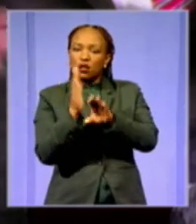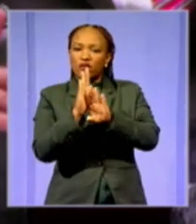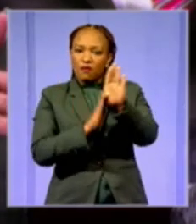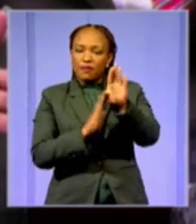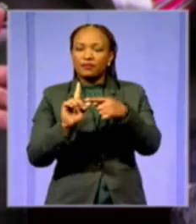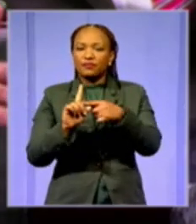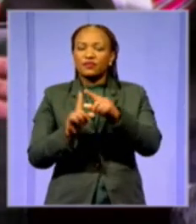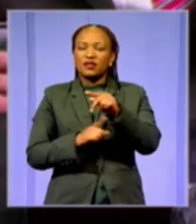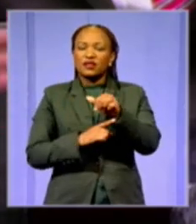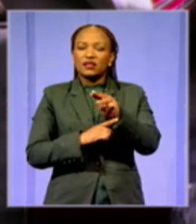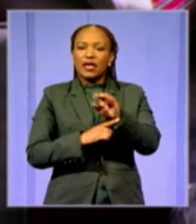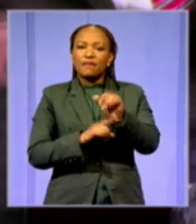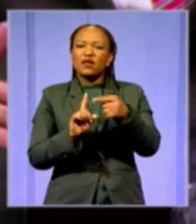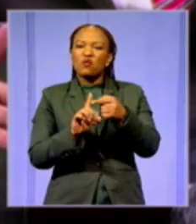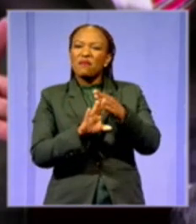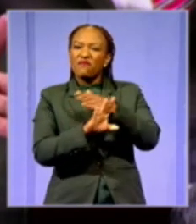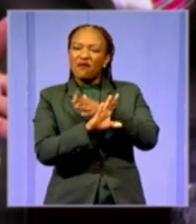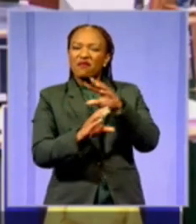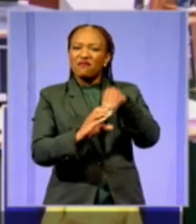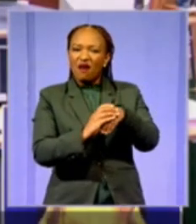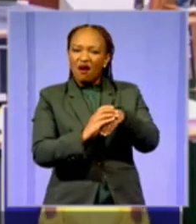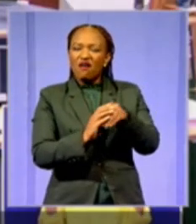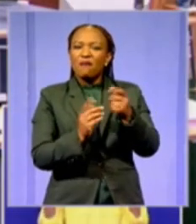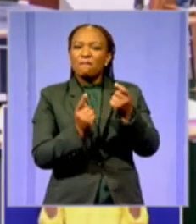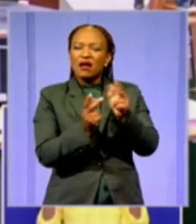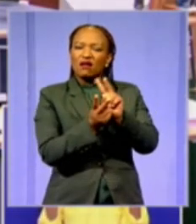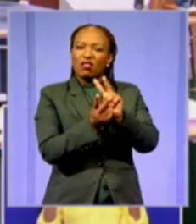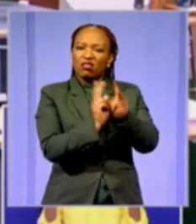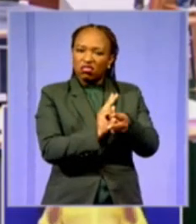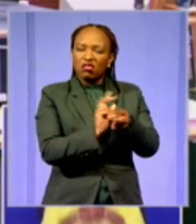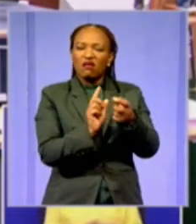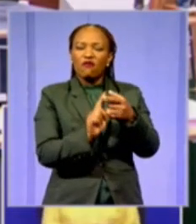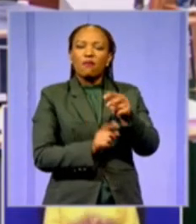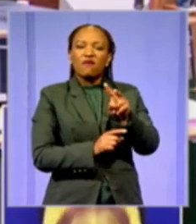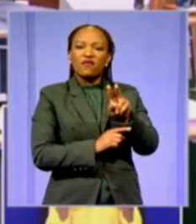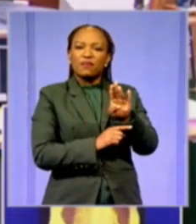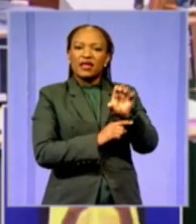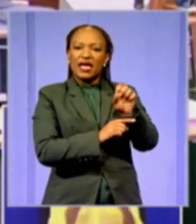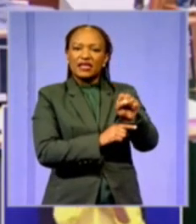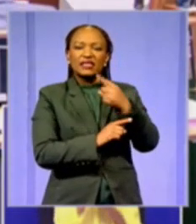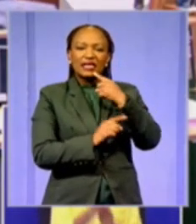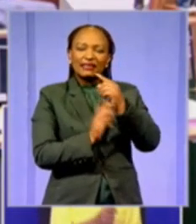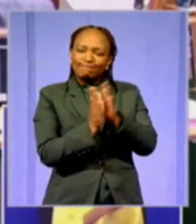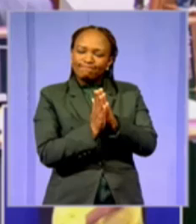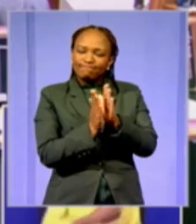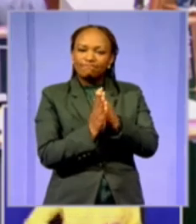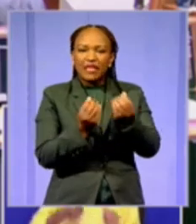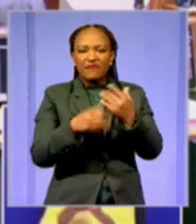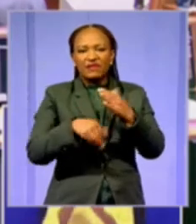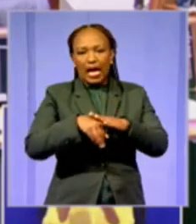amogela kadimo ya madi go tswa kwa VBS, o ne a kopa nako ya go samagana le morero ono.